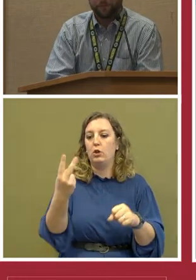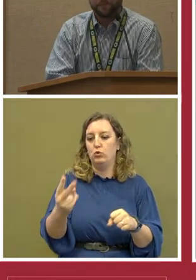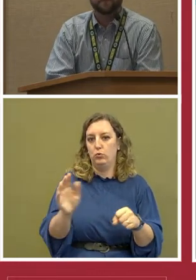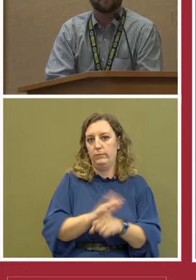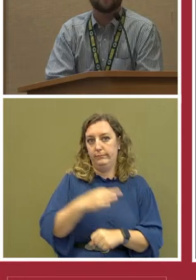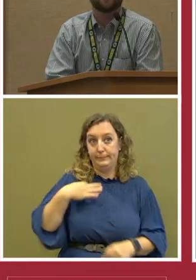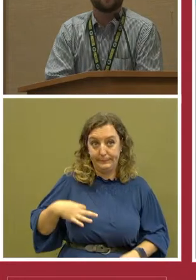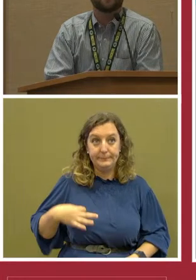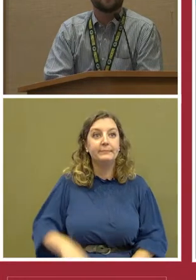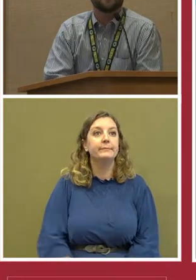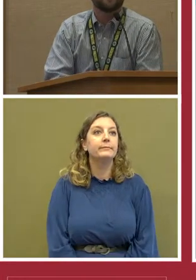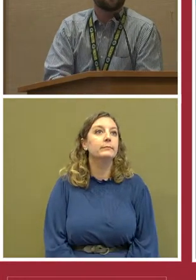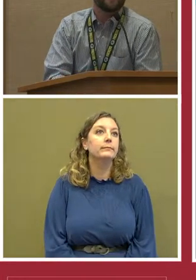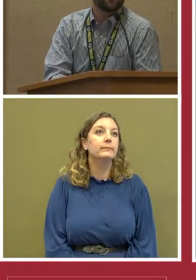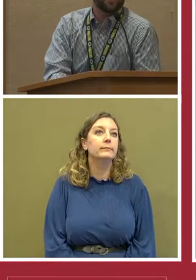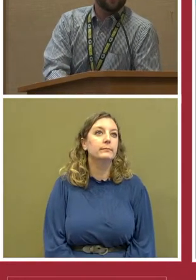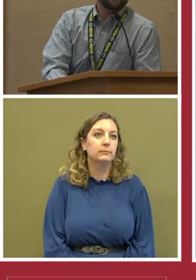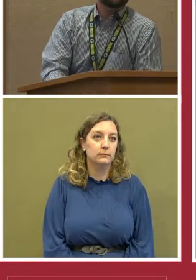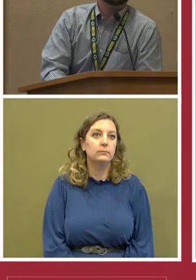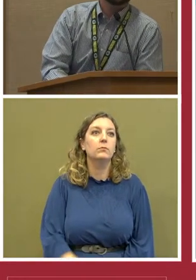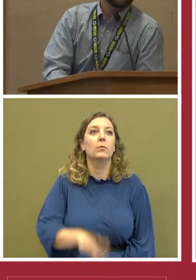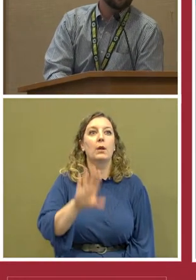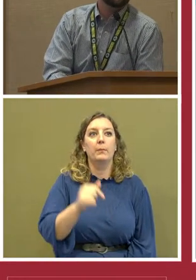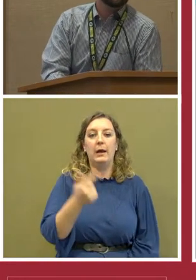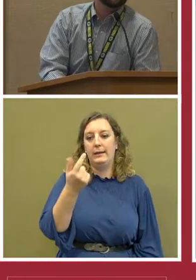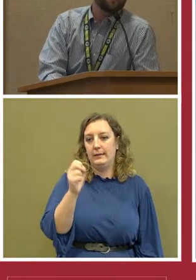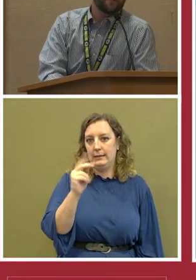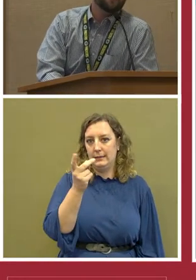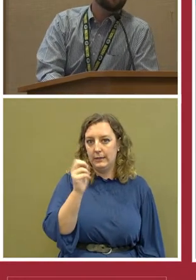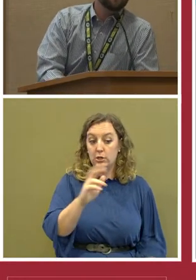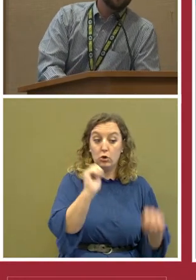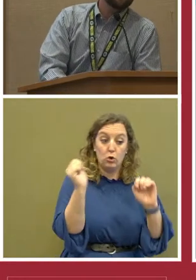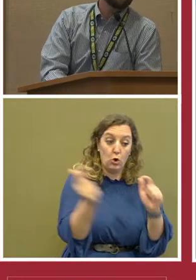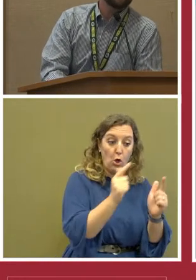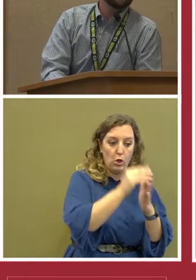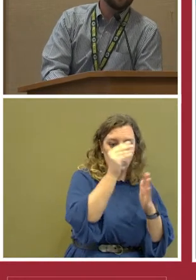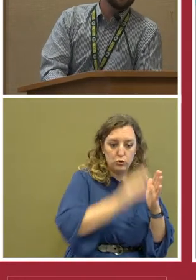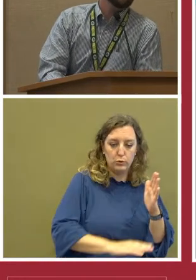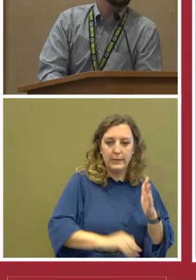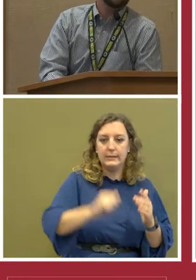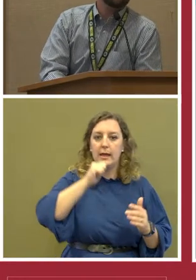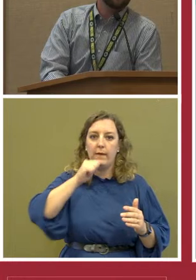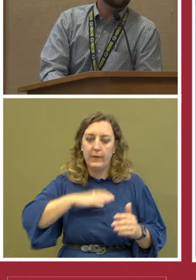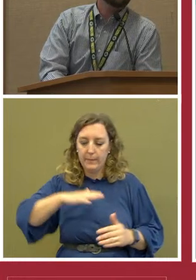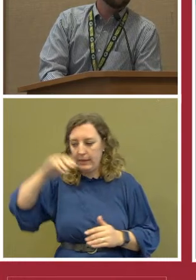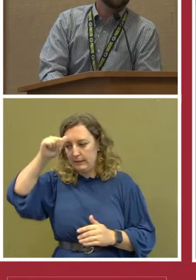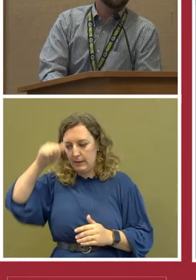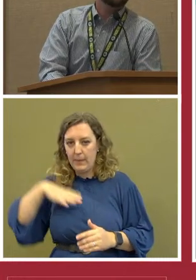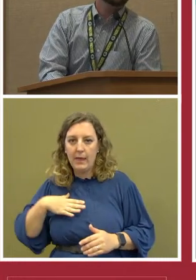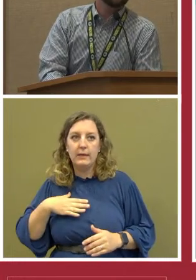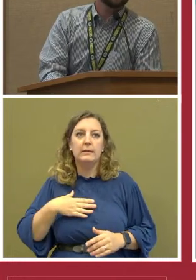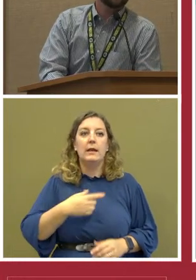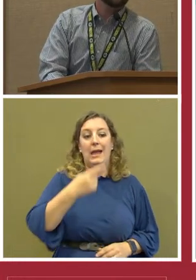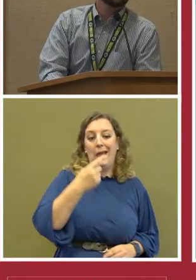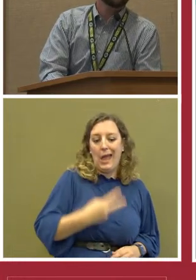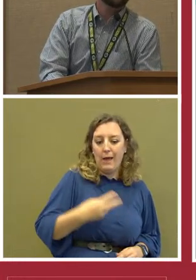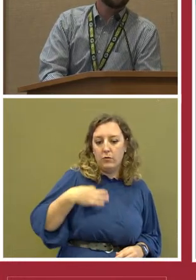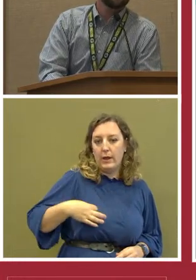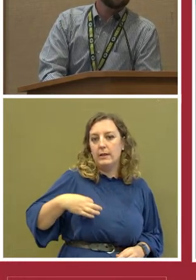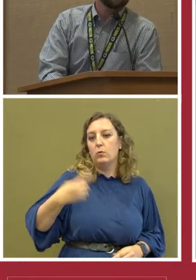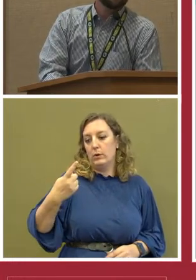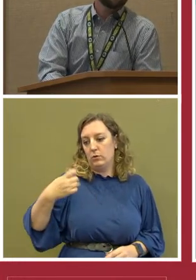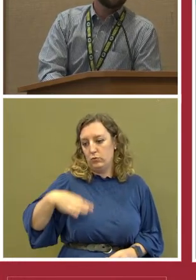course. Here it is by gender. All students compared to females and males. Again, half credit, full credit, 2 credits.